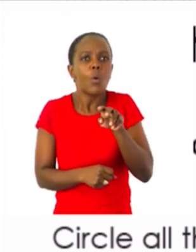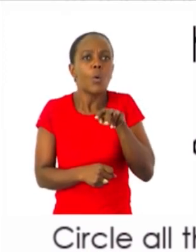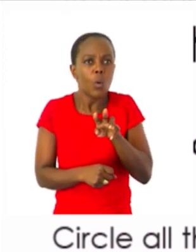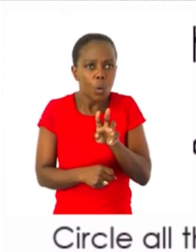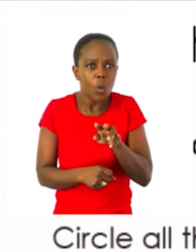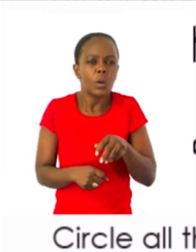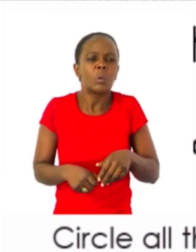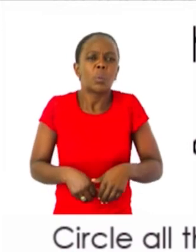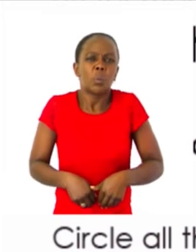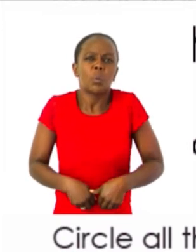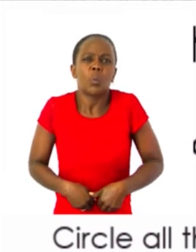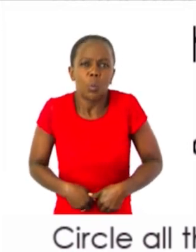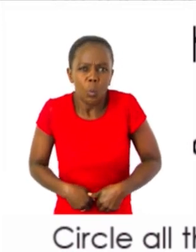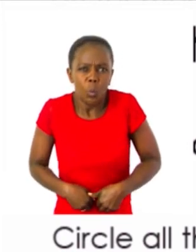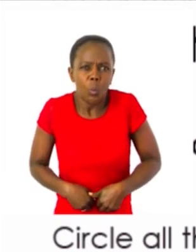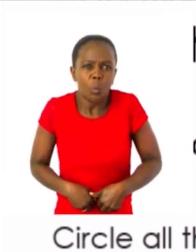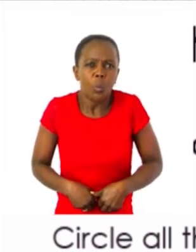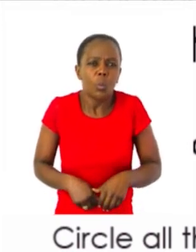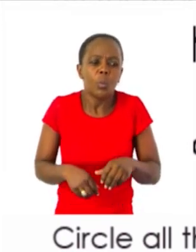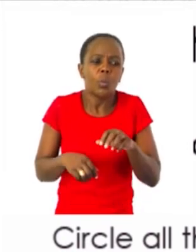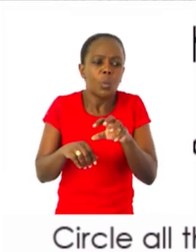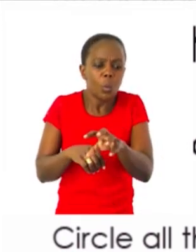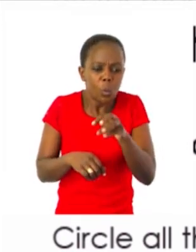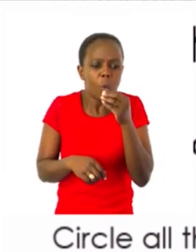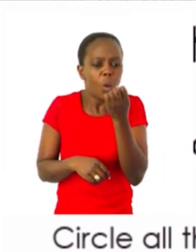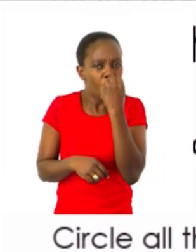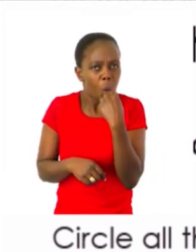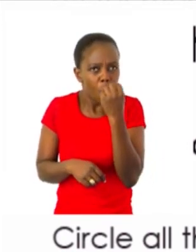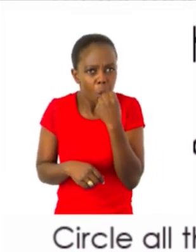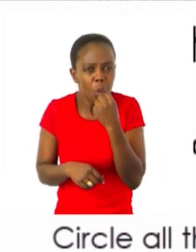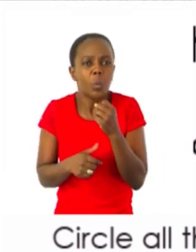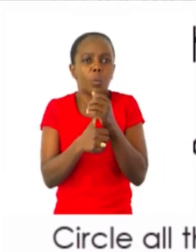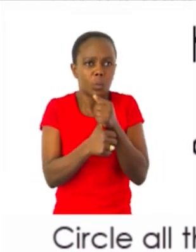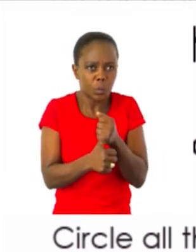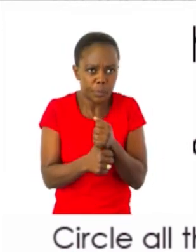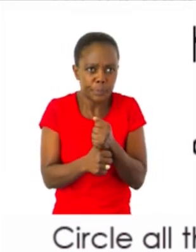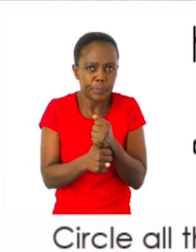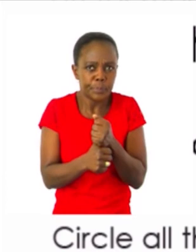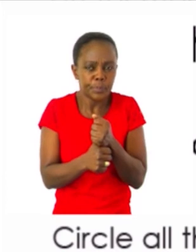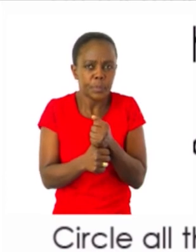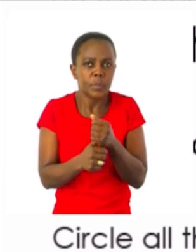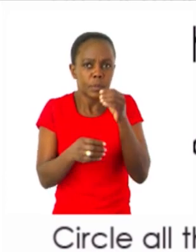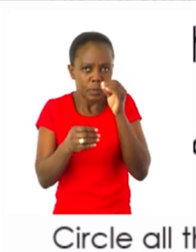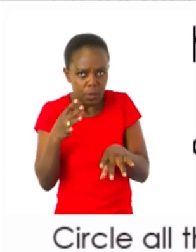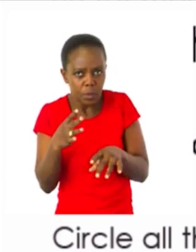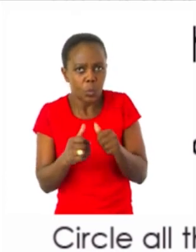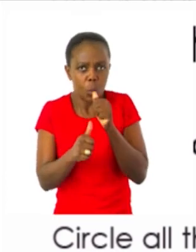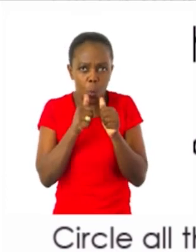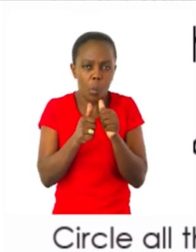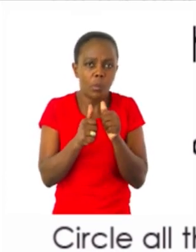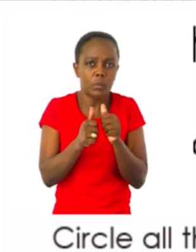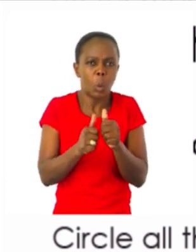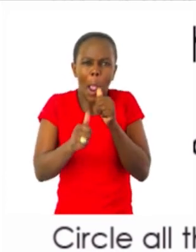He was hungry and found an apple, an orange, and an egg to eat.